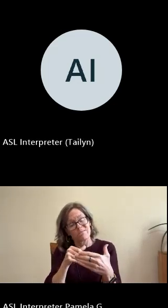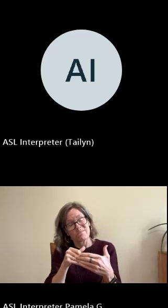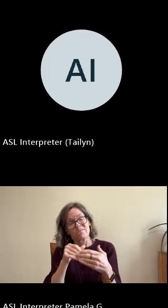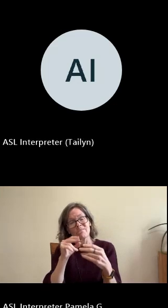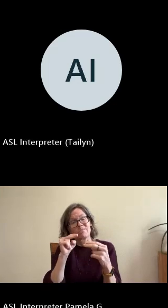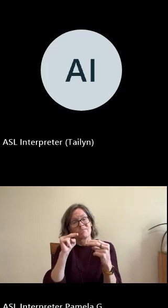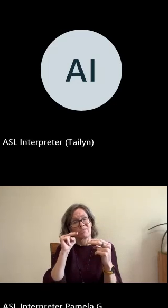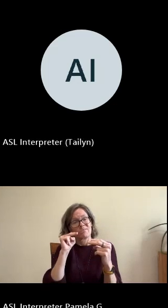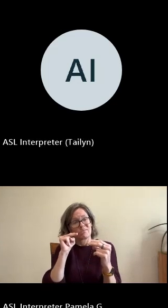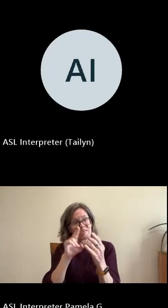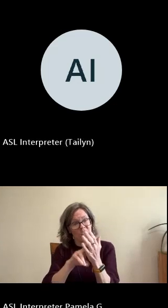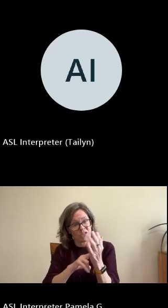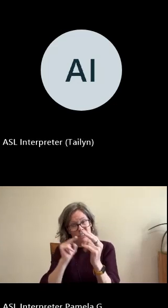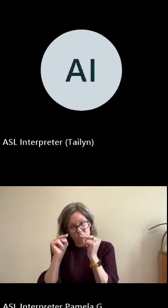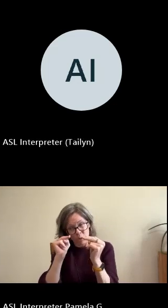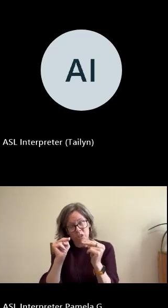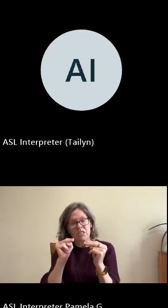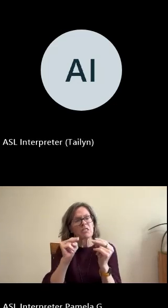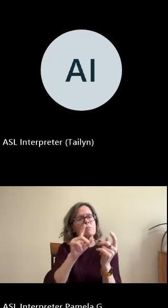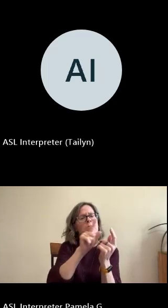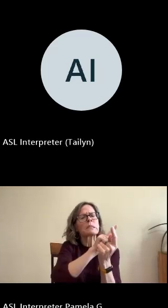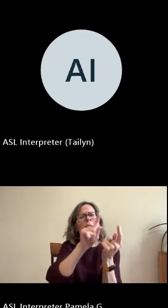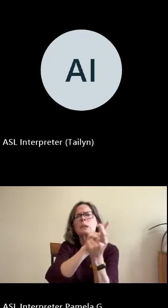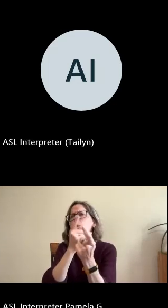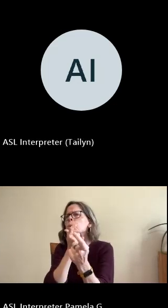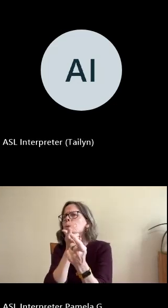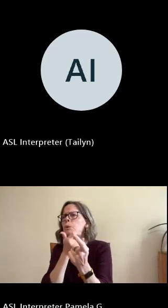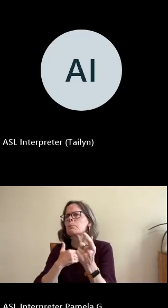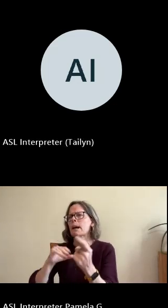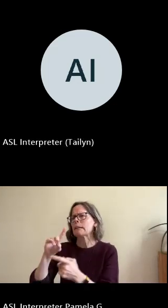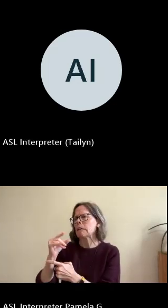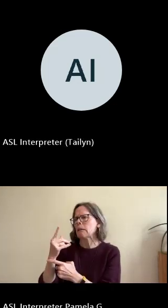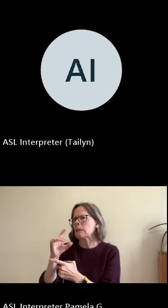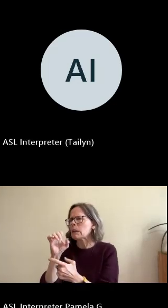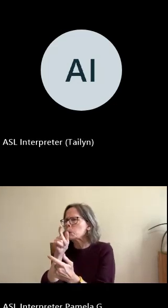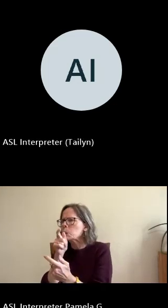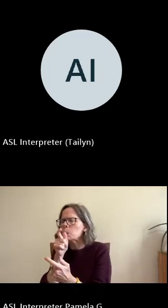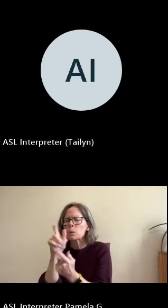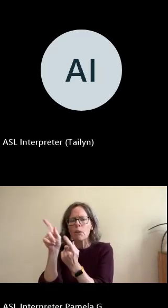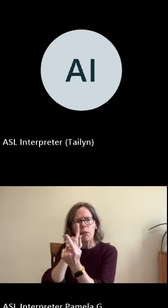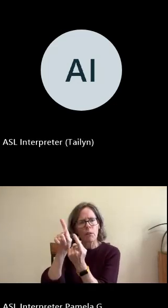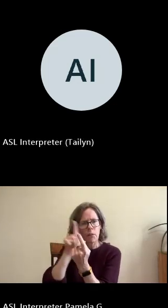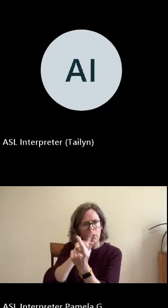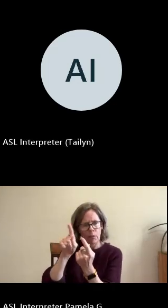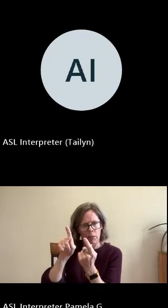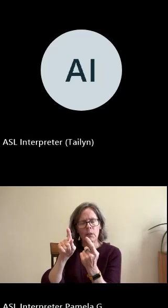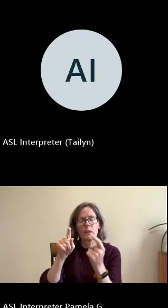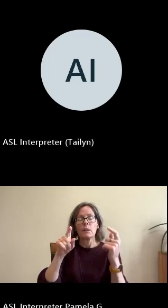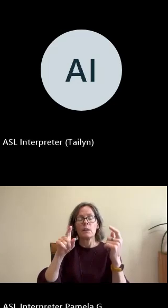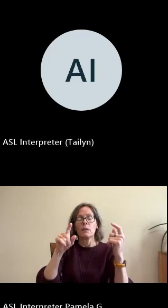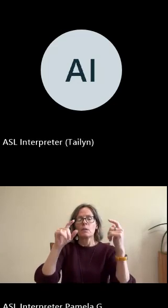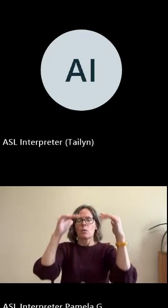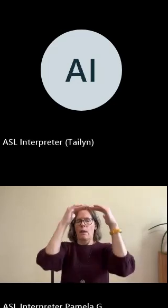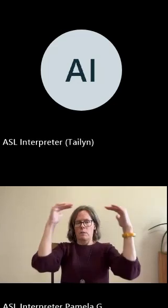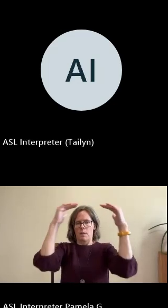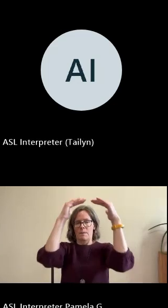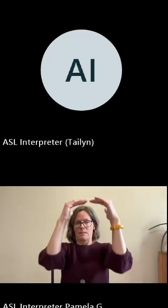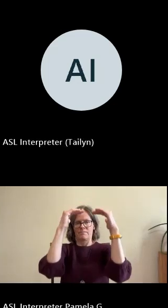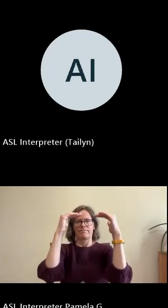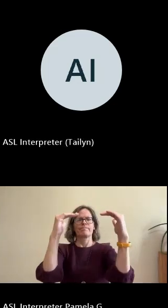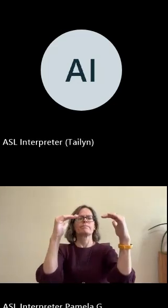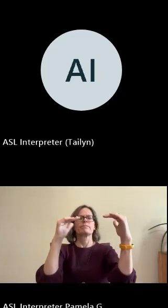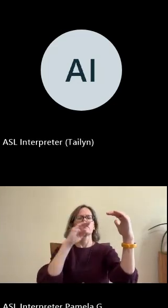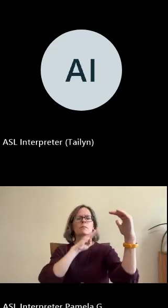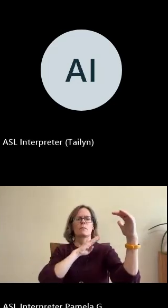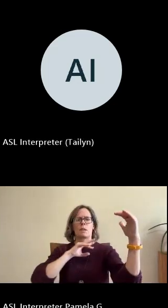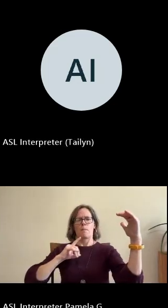your voice be represented through the delegate. Then next is the board of directors. They will make